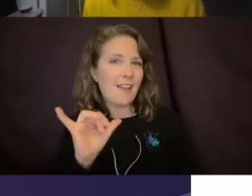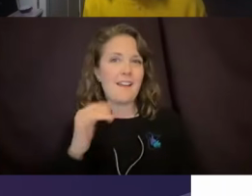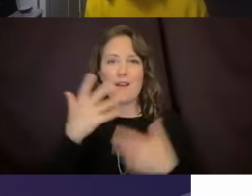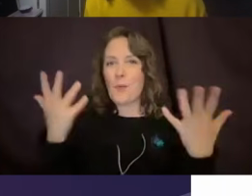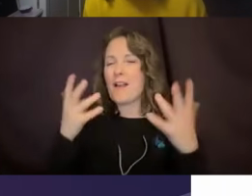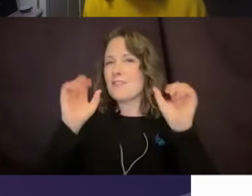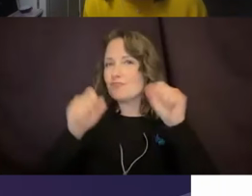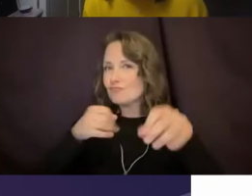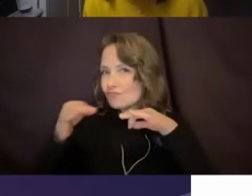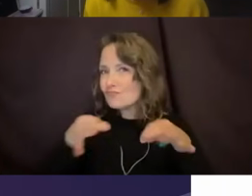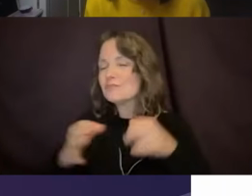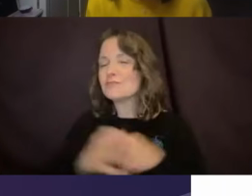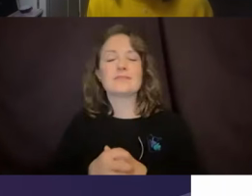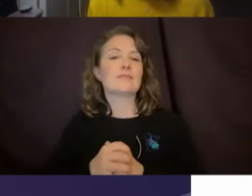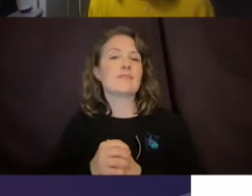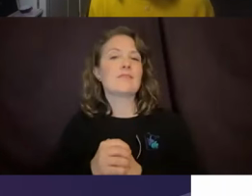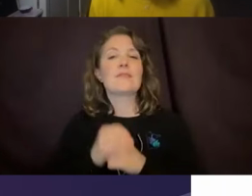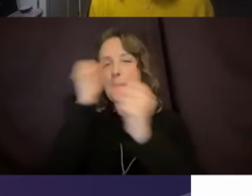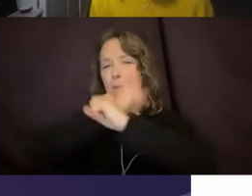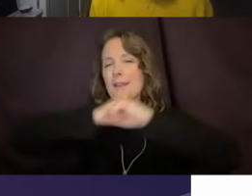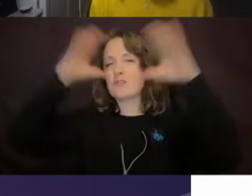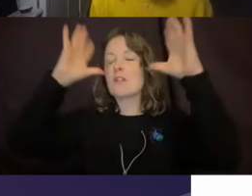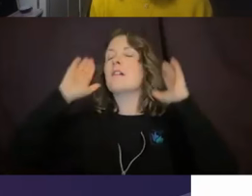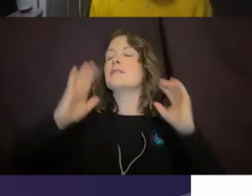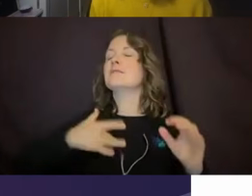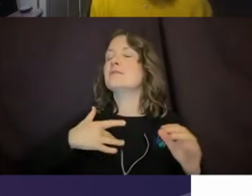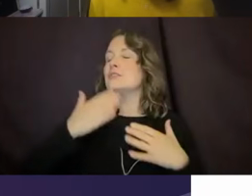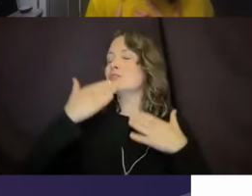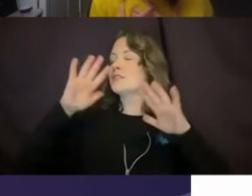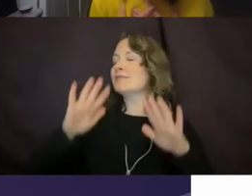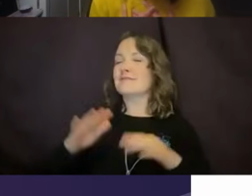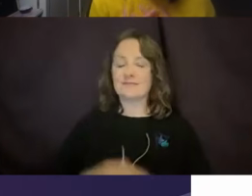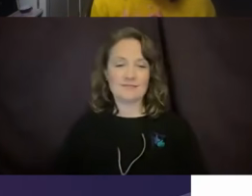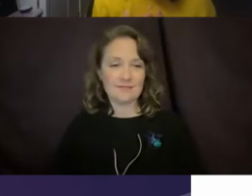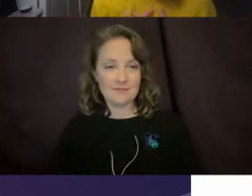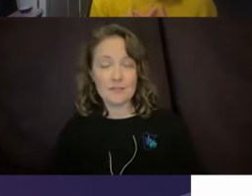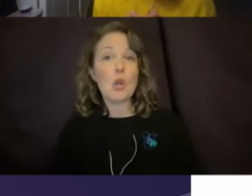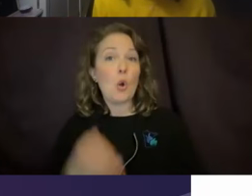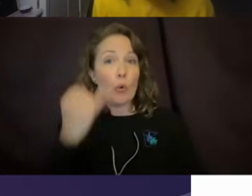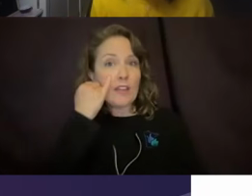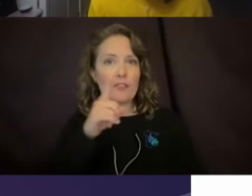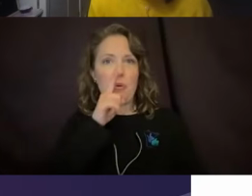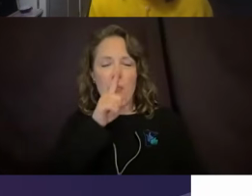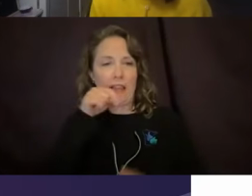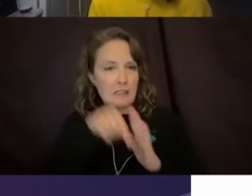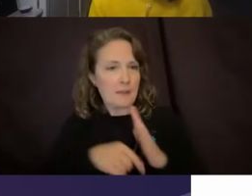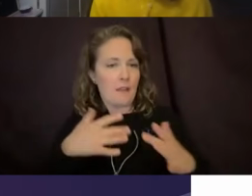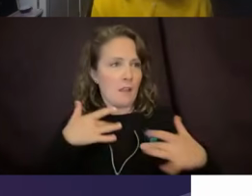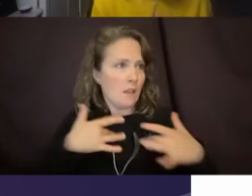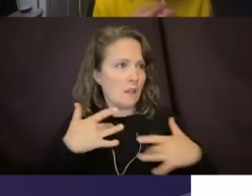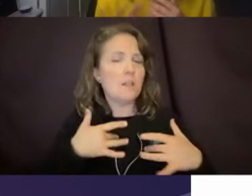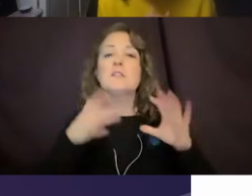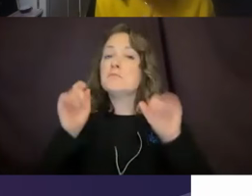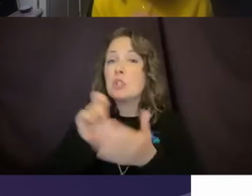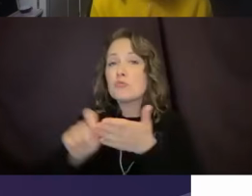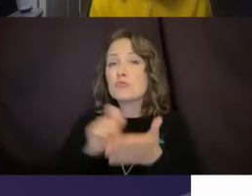imagine how good you feel when you are there? um Maybe even like if they're really really worried, write about your worry and maybe try